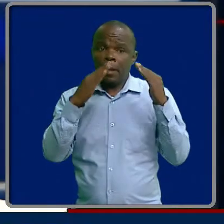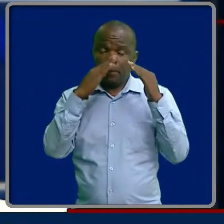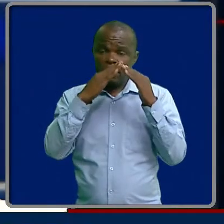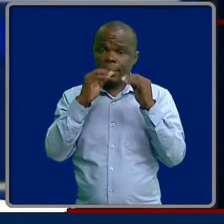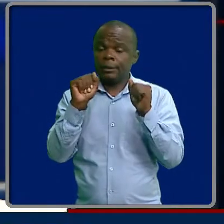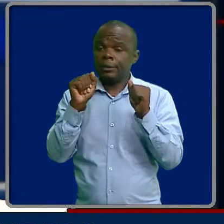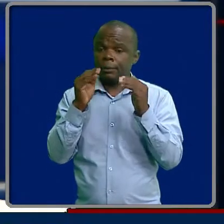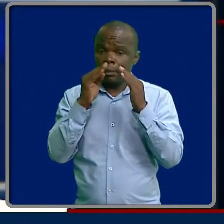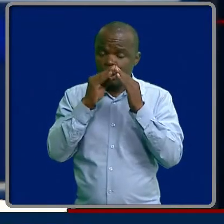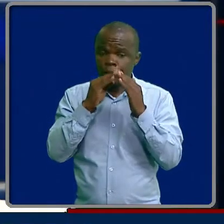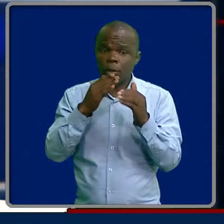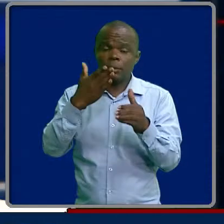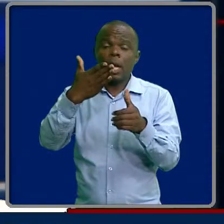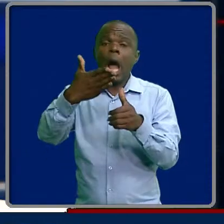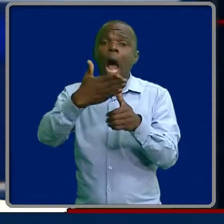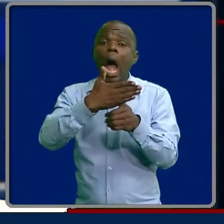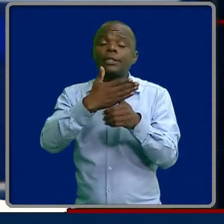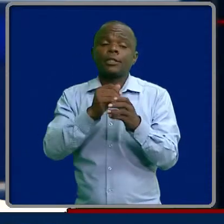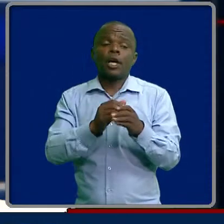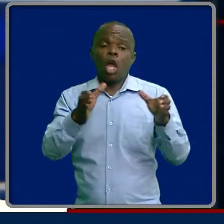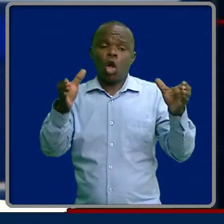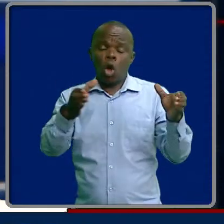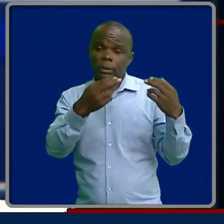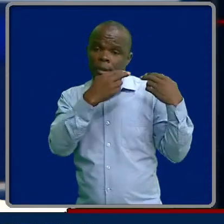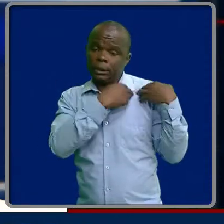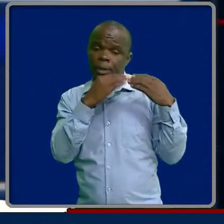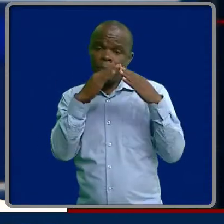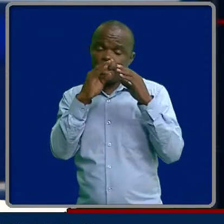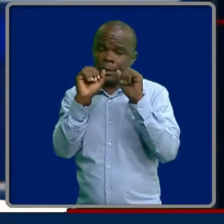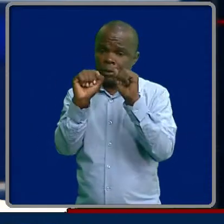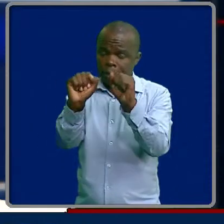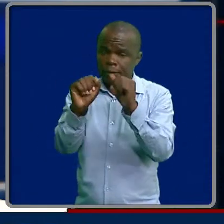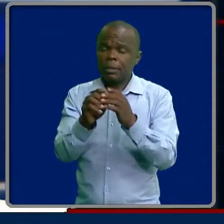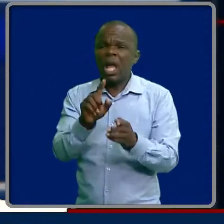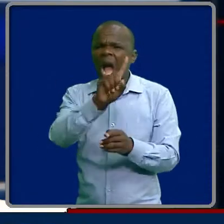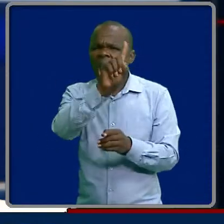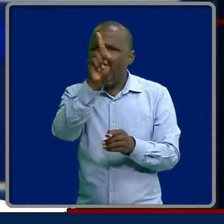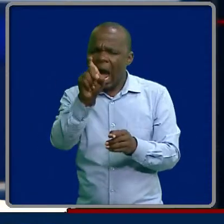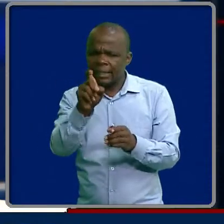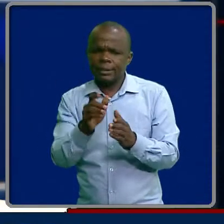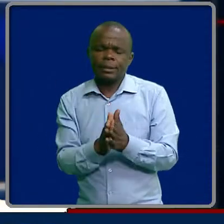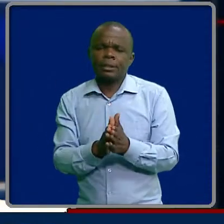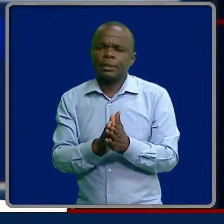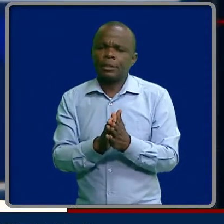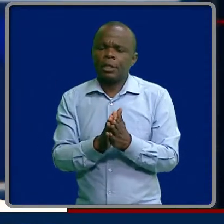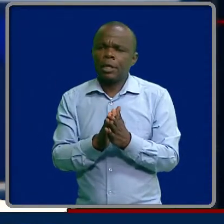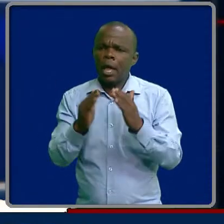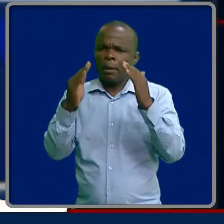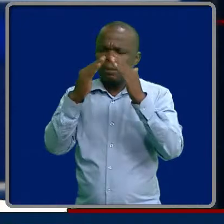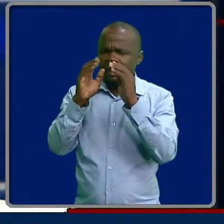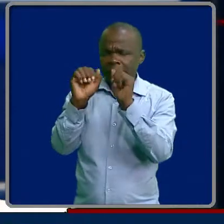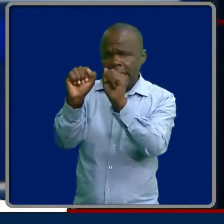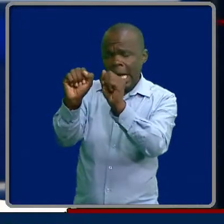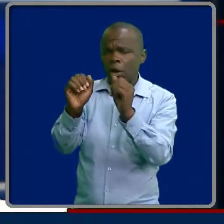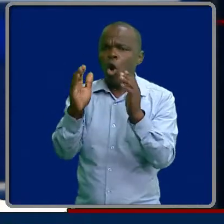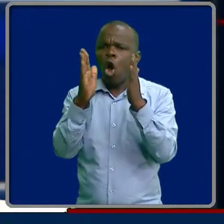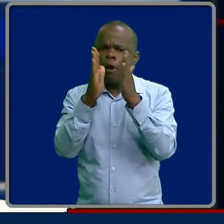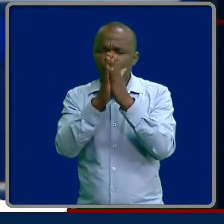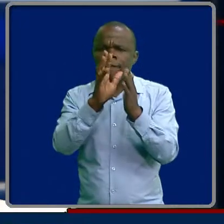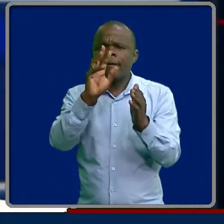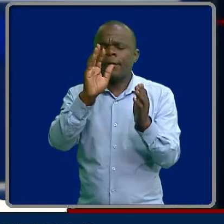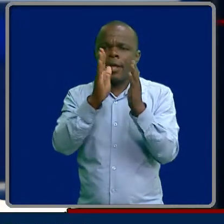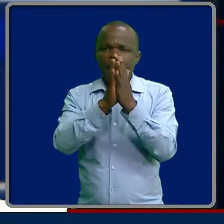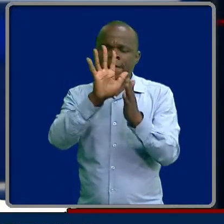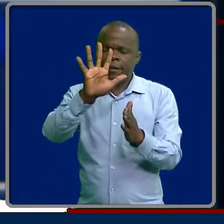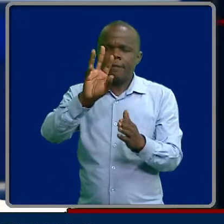Committee to answer on why the ministry did not utilize part of the 15 million emalangeni allocated for the rehabilitation of